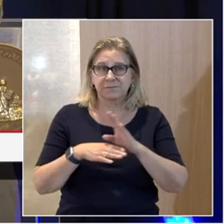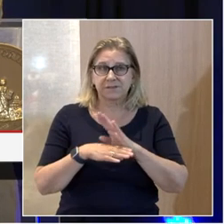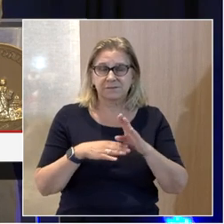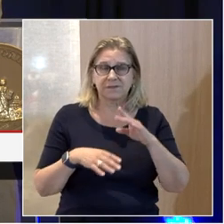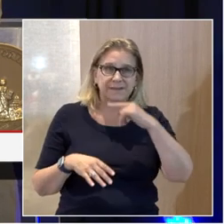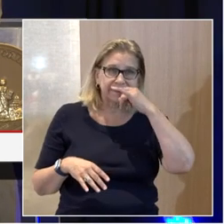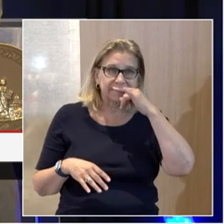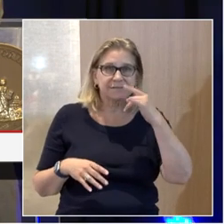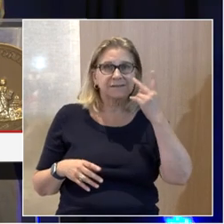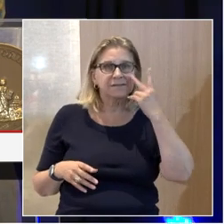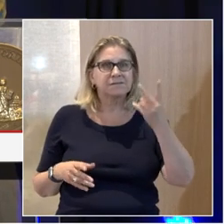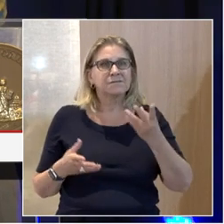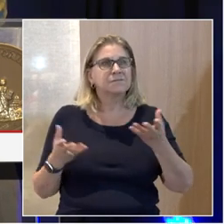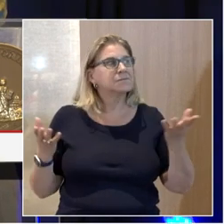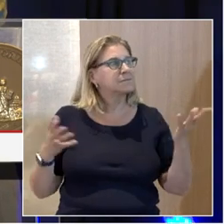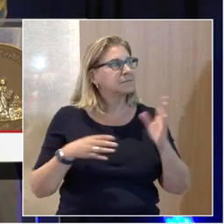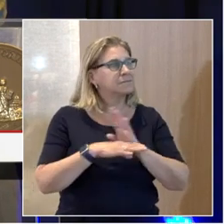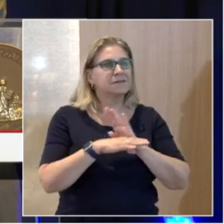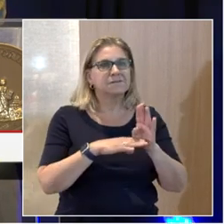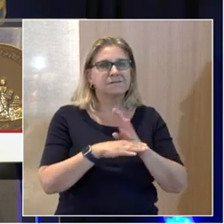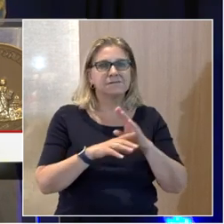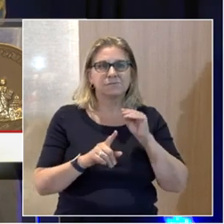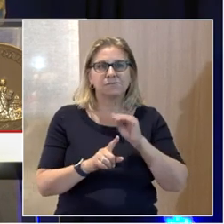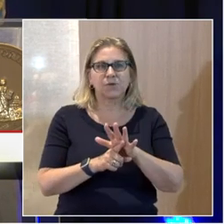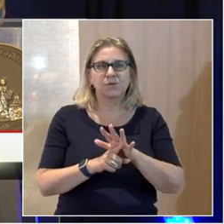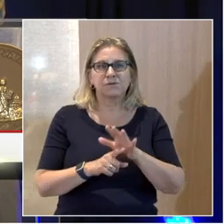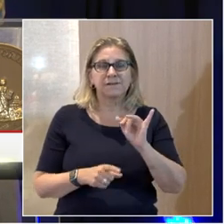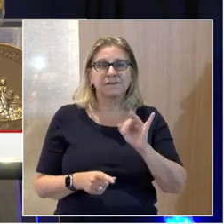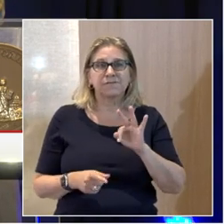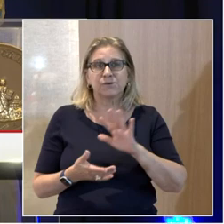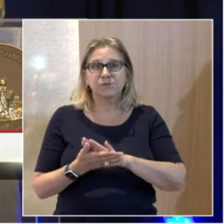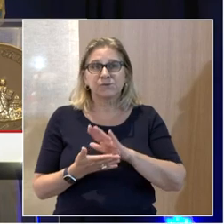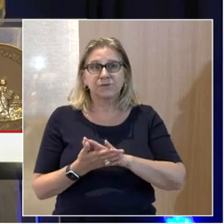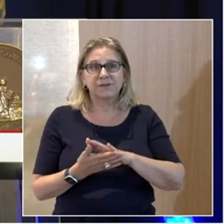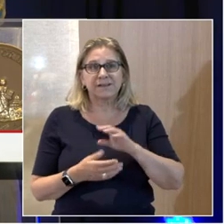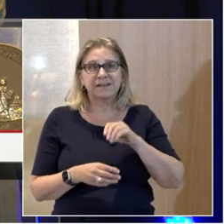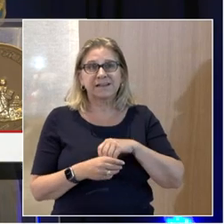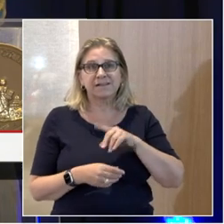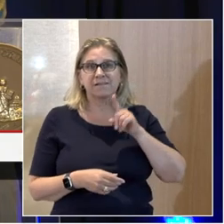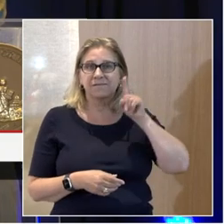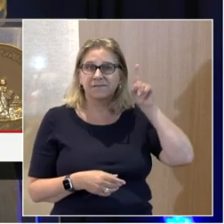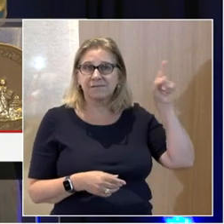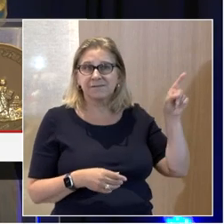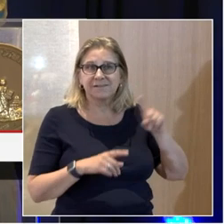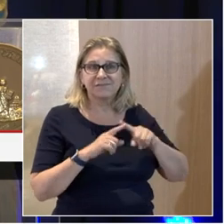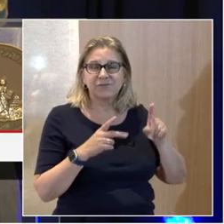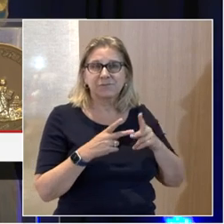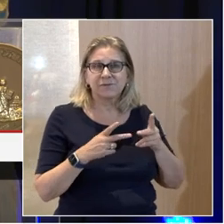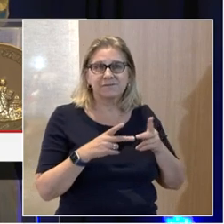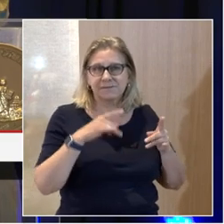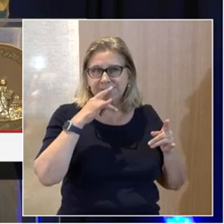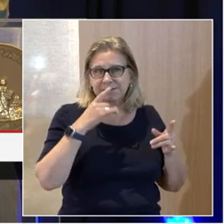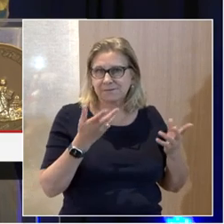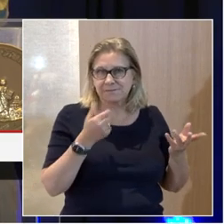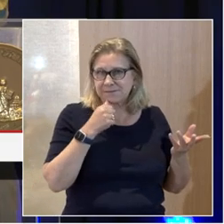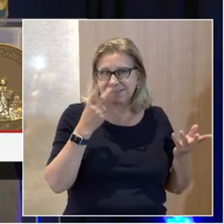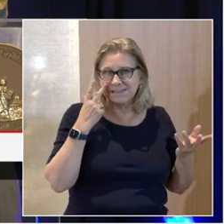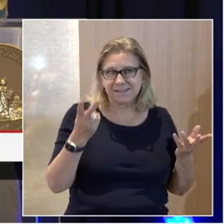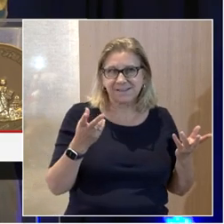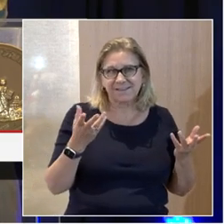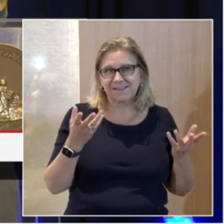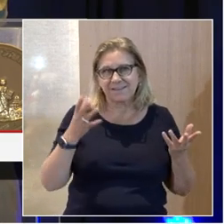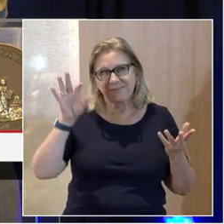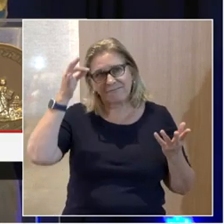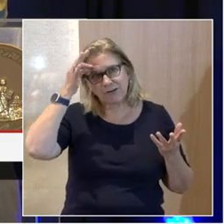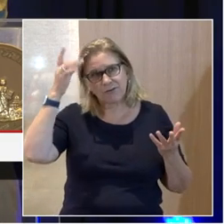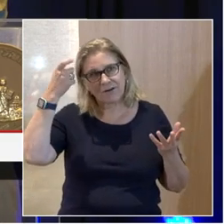like. Because if you go to school in a certain demographic, you miss out on what the federal government offers,